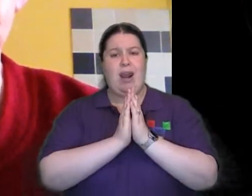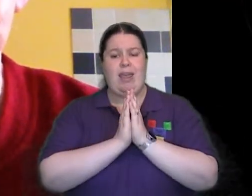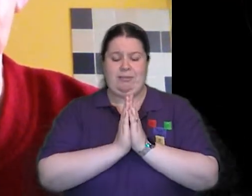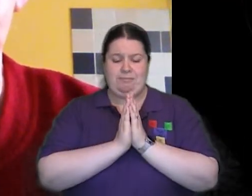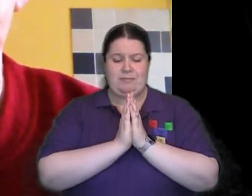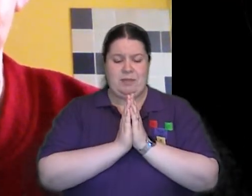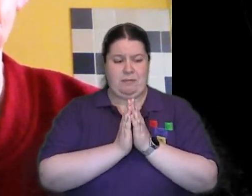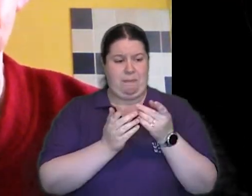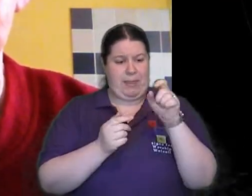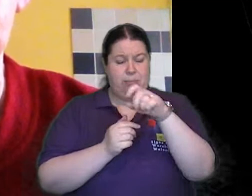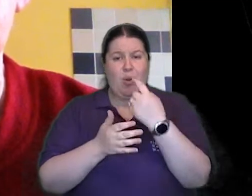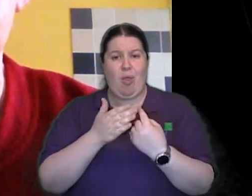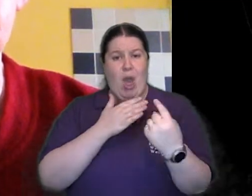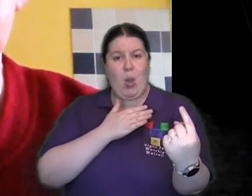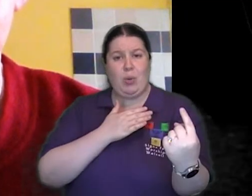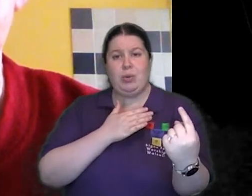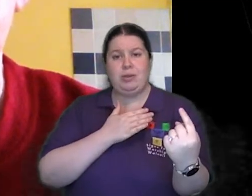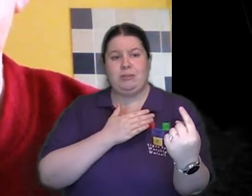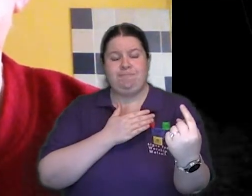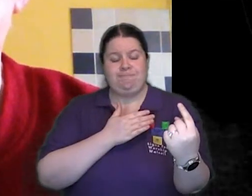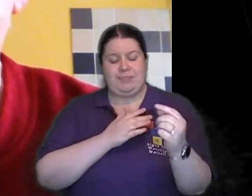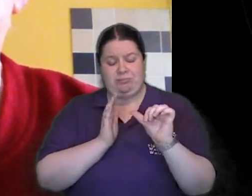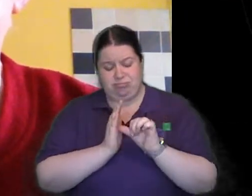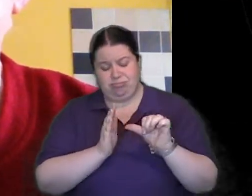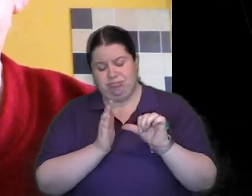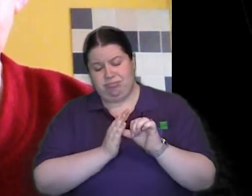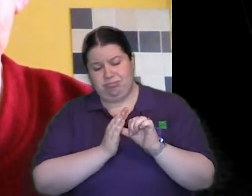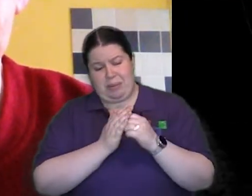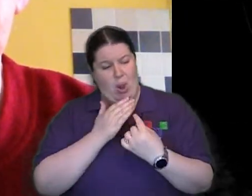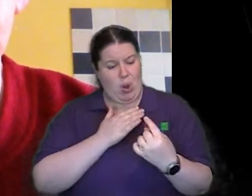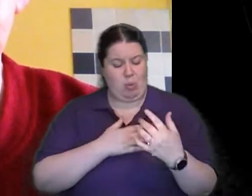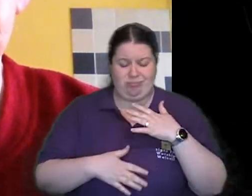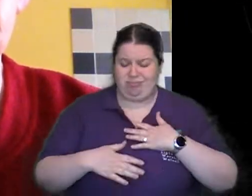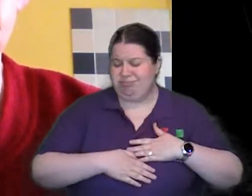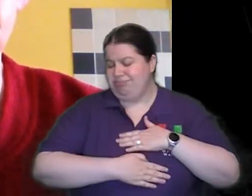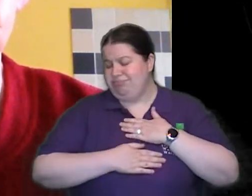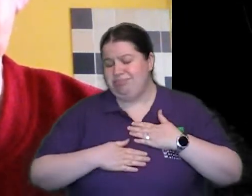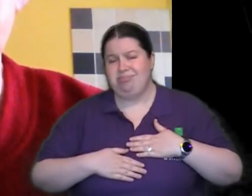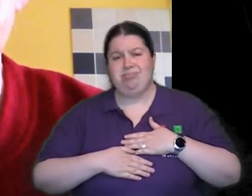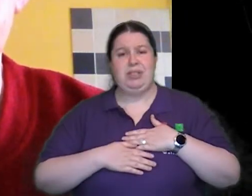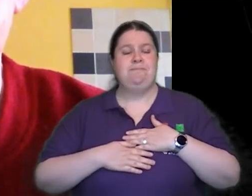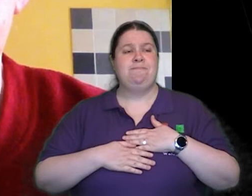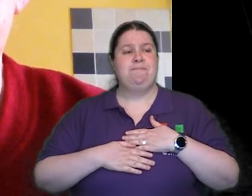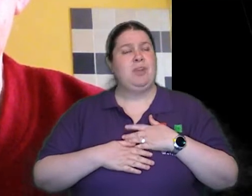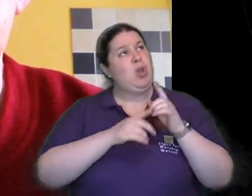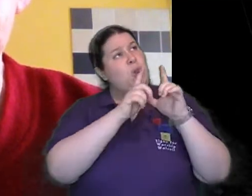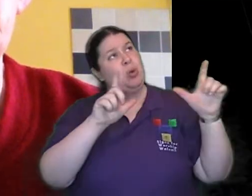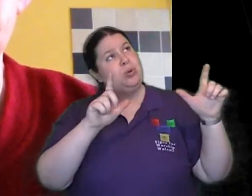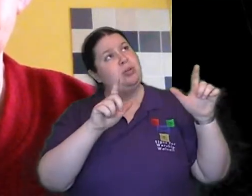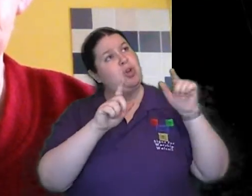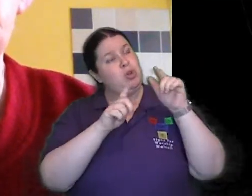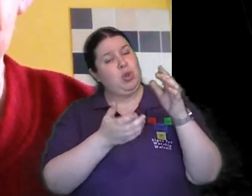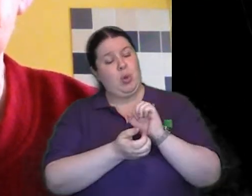We also pray for those suffering in isolation, who feel unable to bear their loneliness and distress.